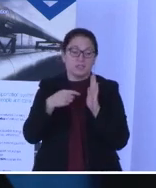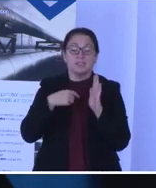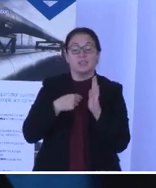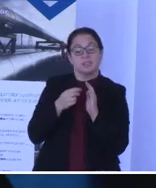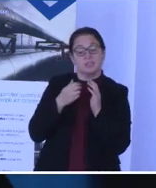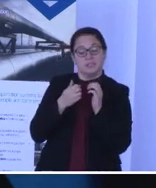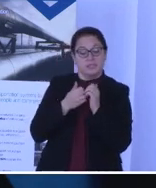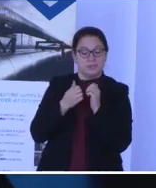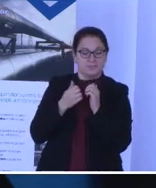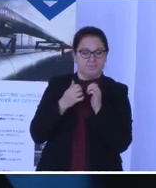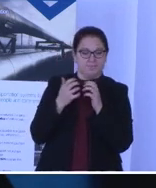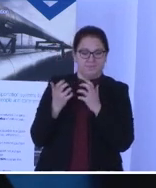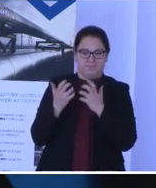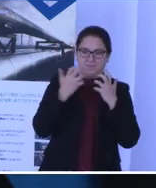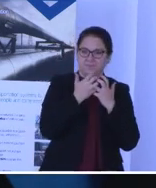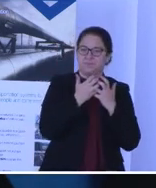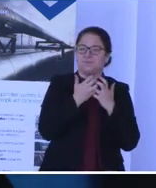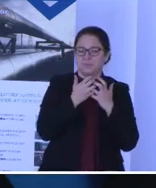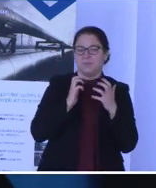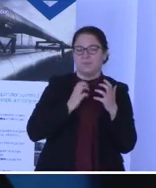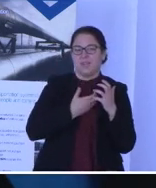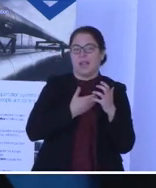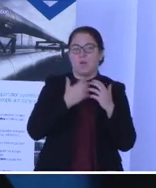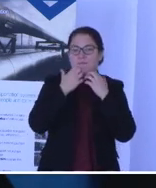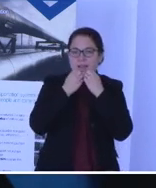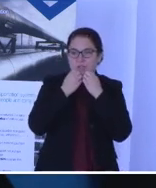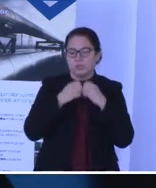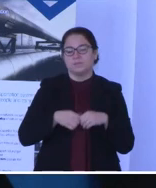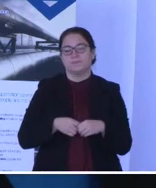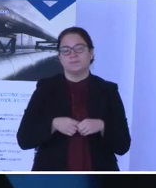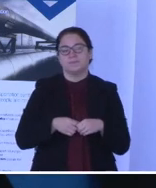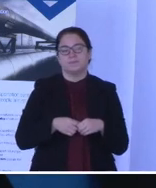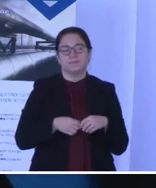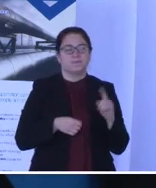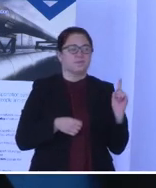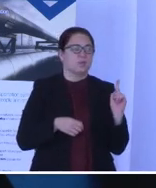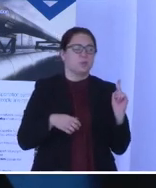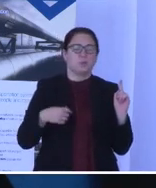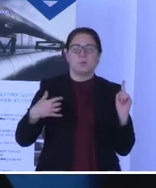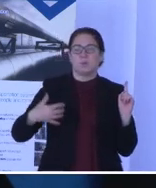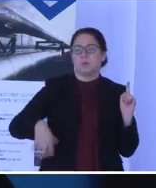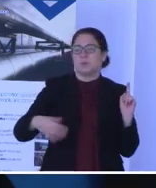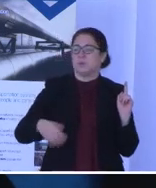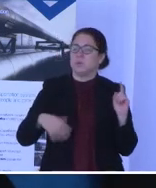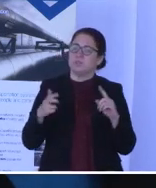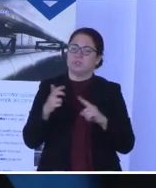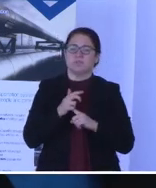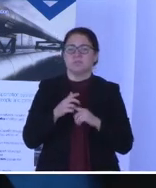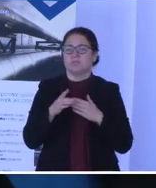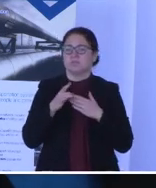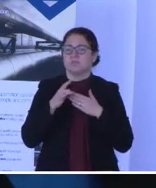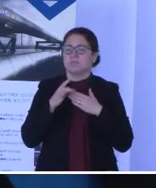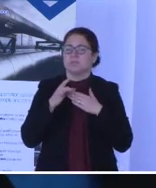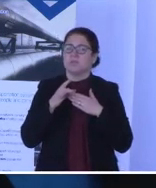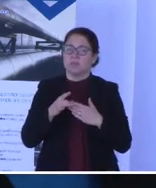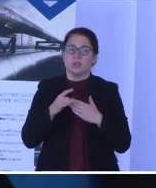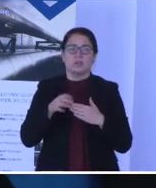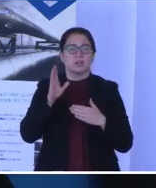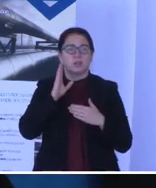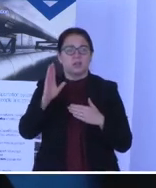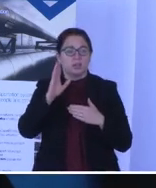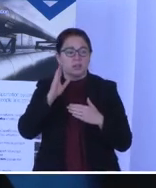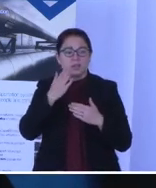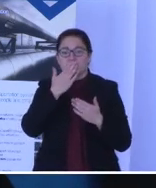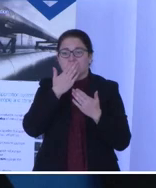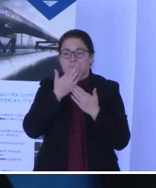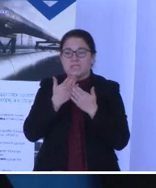a nation. We couldn't be in more capable and dedicated hands under his extraordinary leadership. So please join me in welcoming the Secretary of